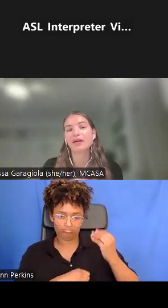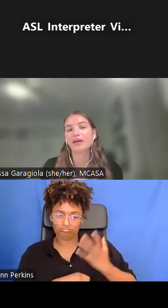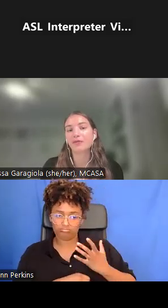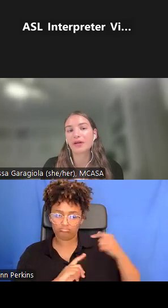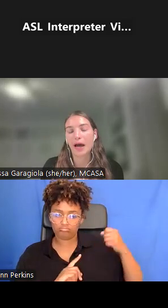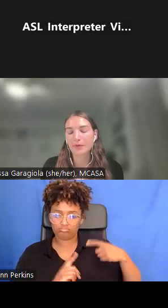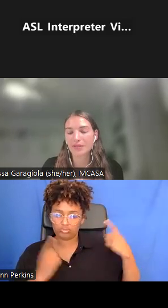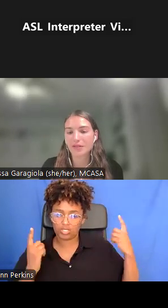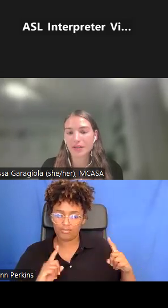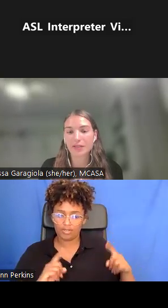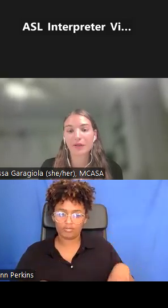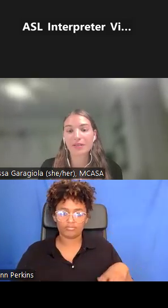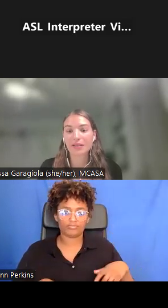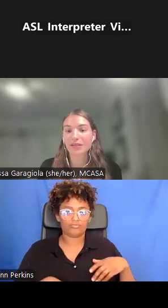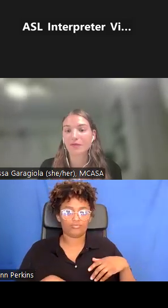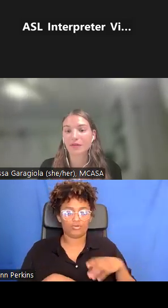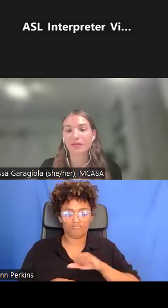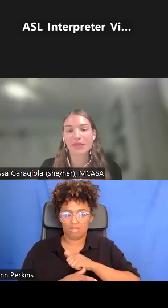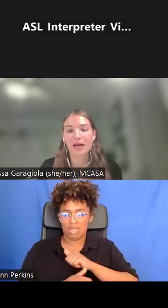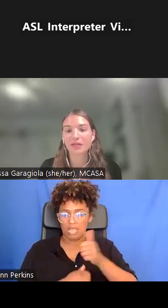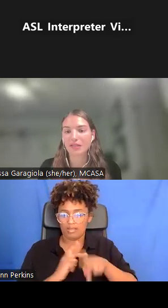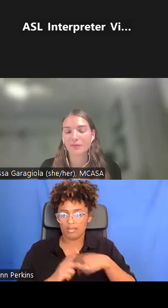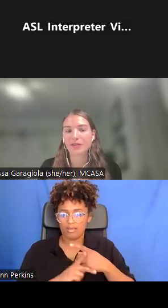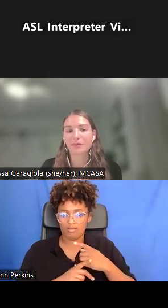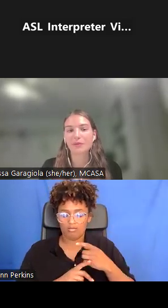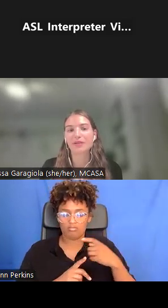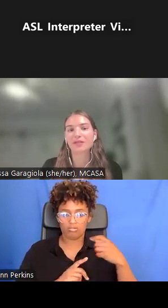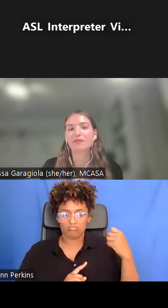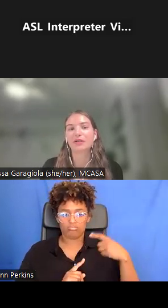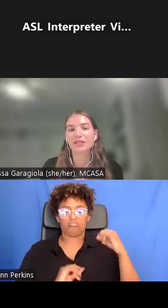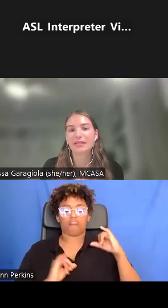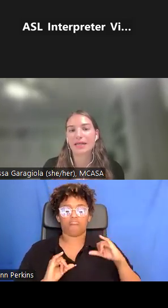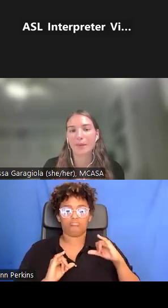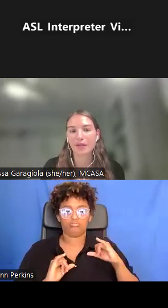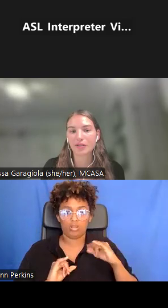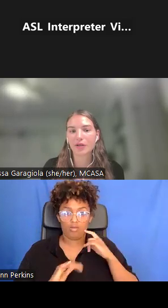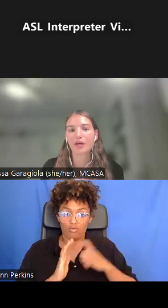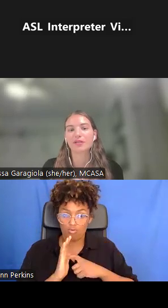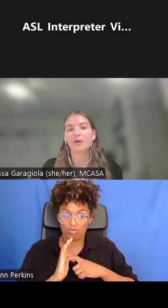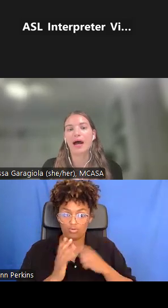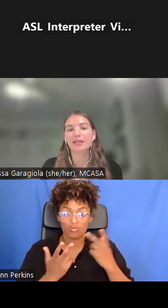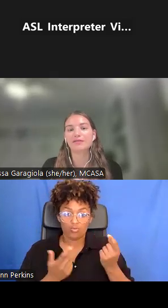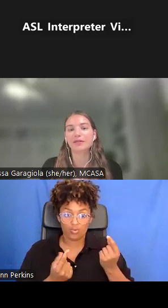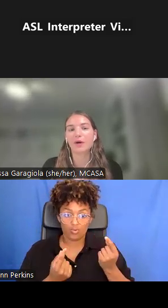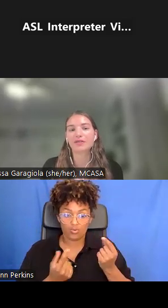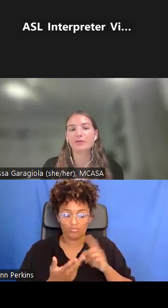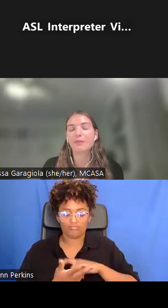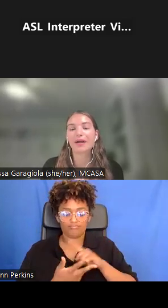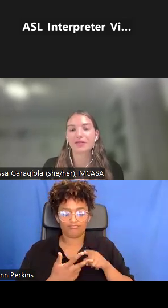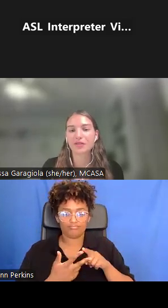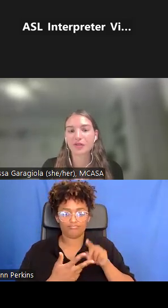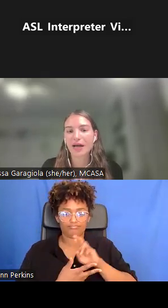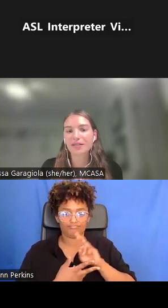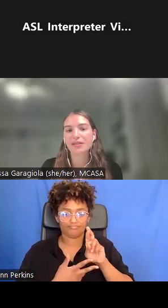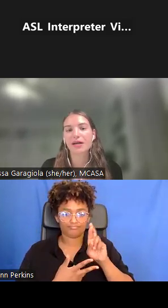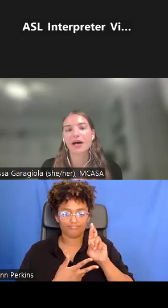And then if we happen to start experiencing some of those signs or symptoms, we want to reverse the damage. So actively work to